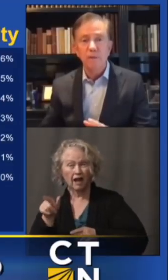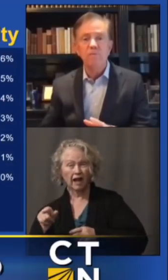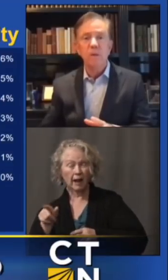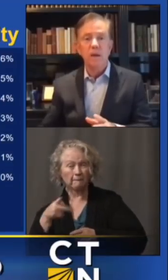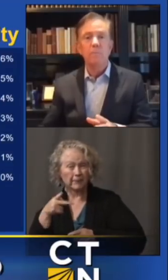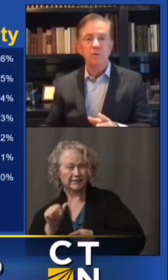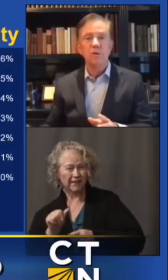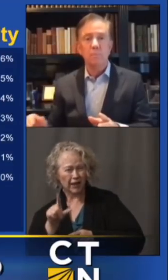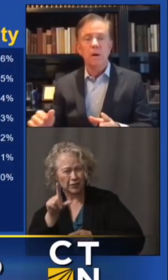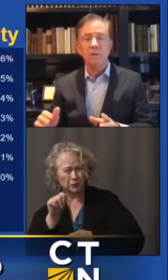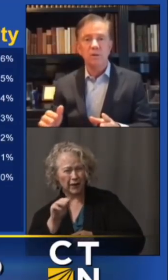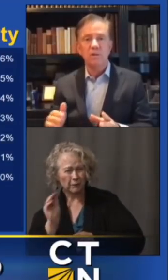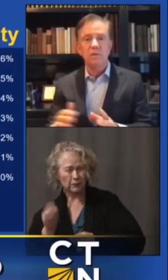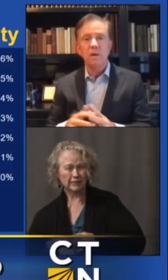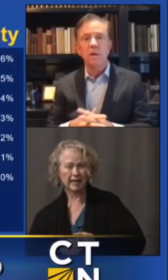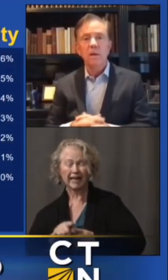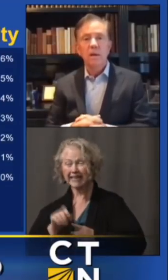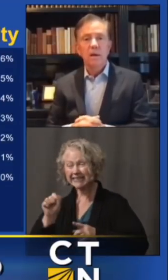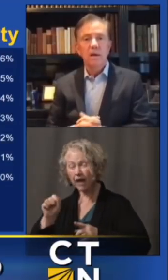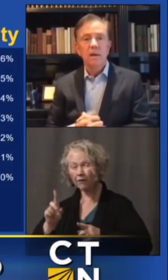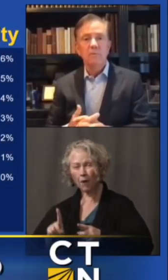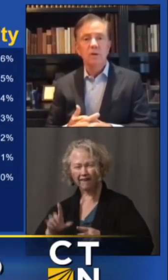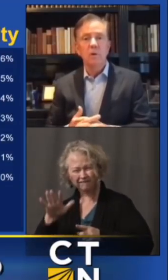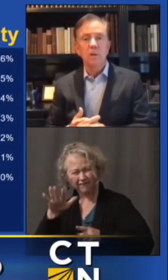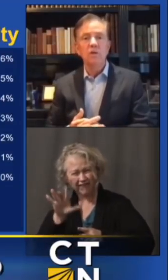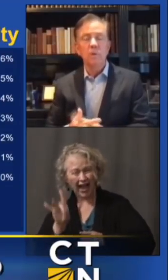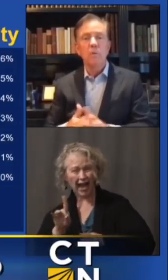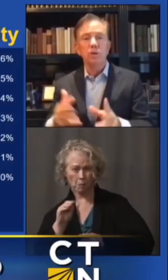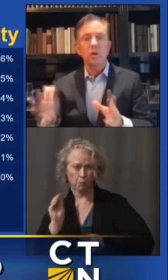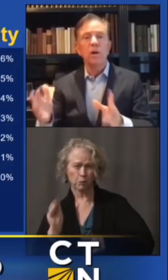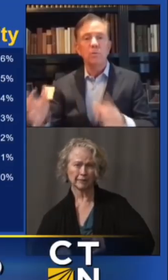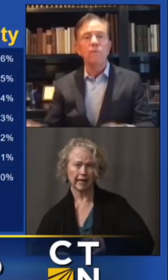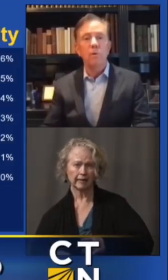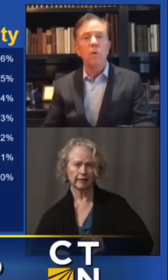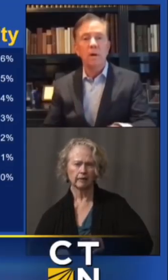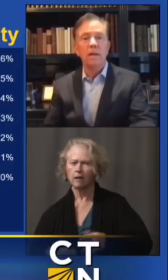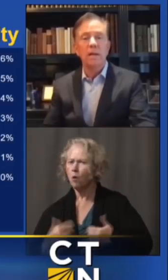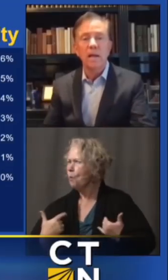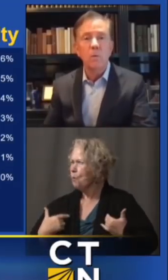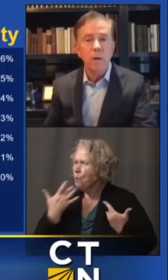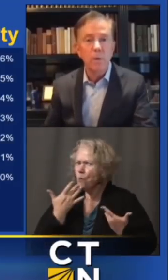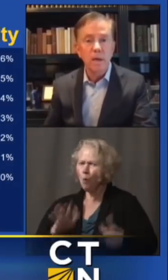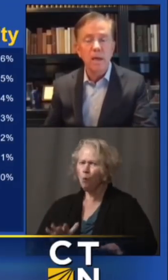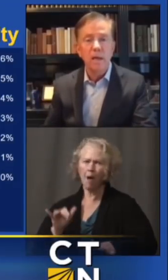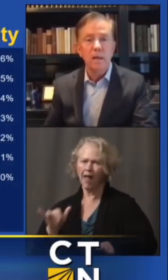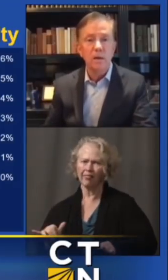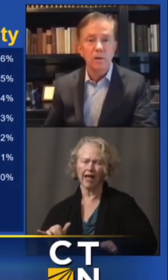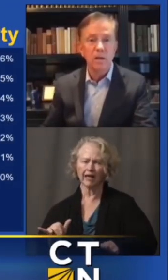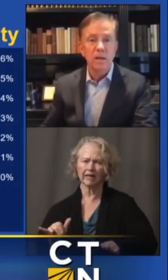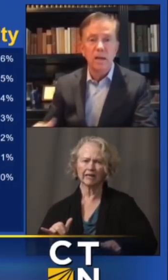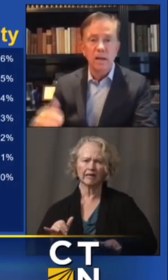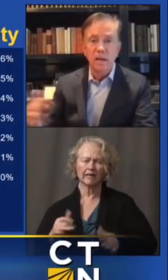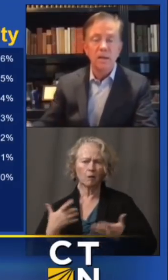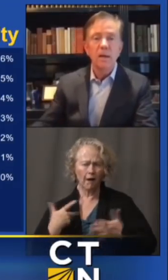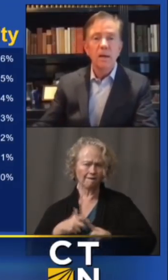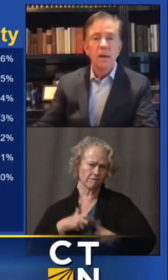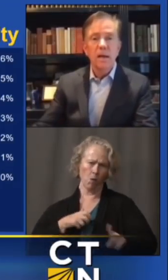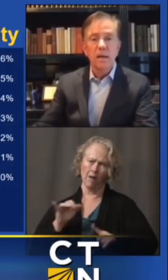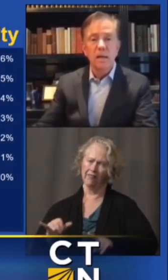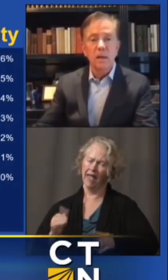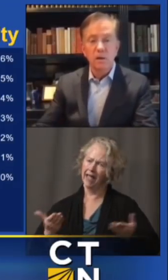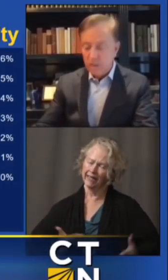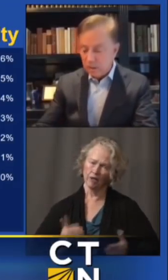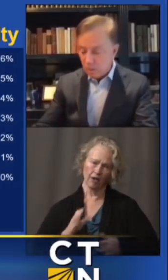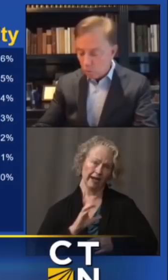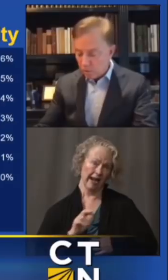at 58% positivity. So this is what we're trying to avoid in any way we can here in Connecticut